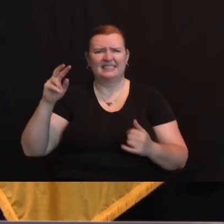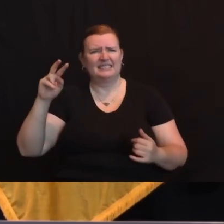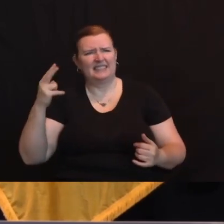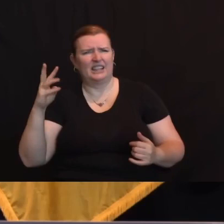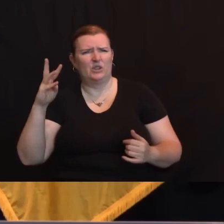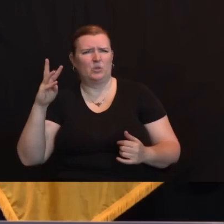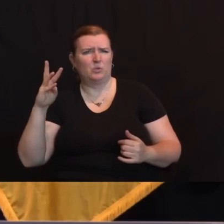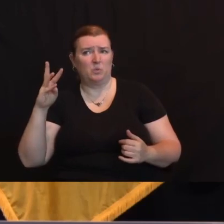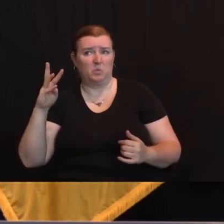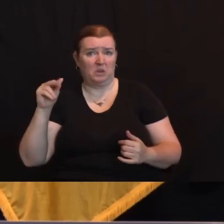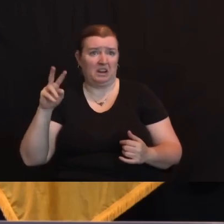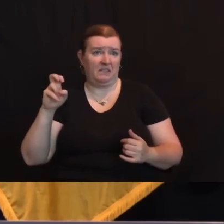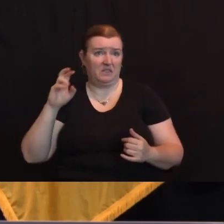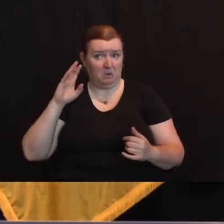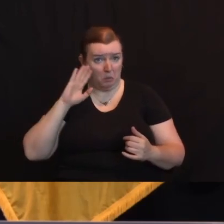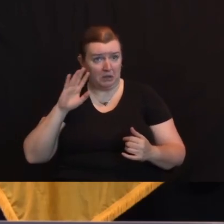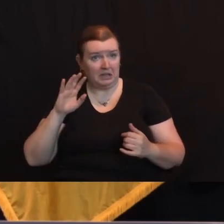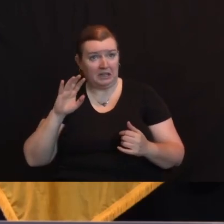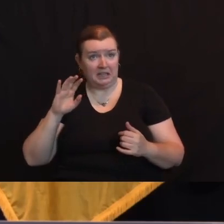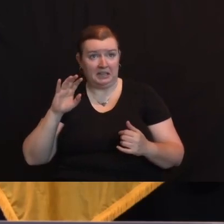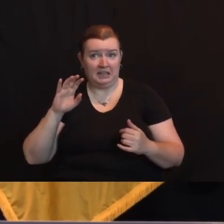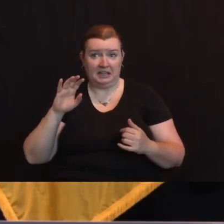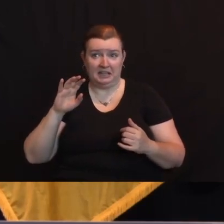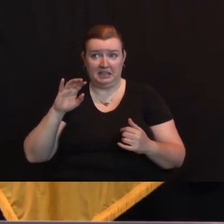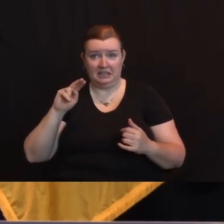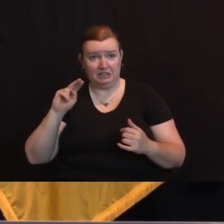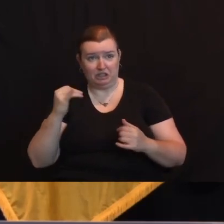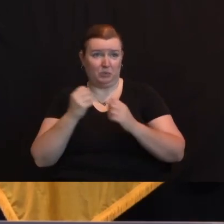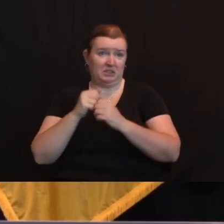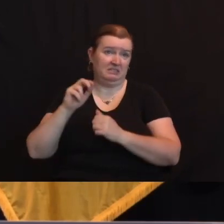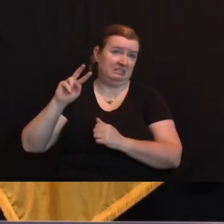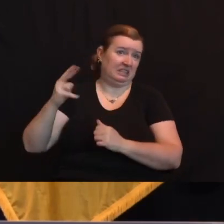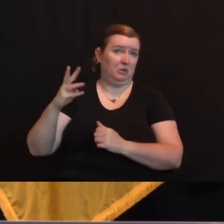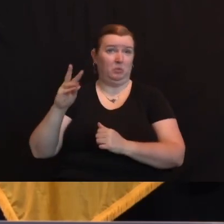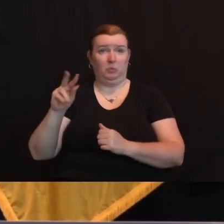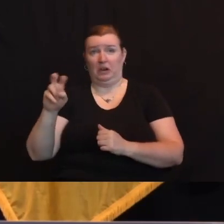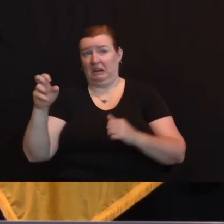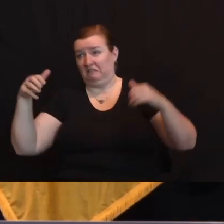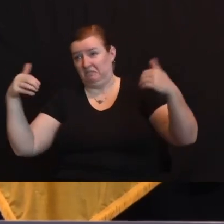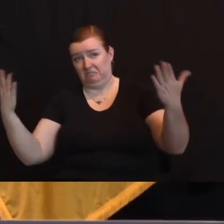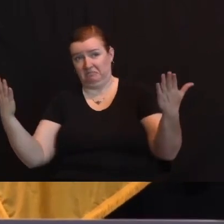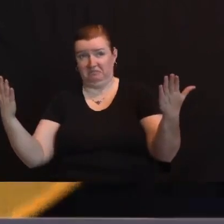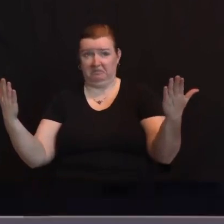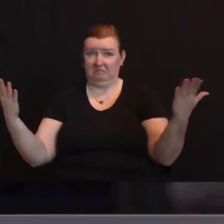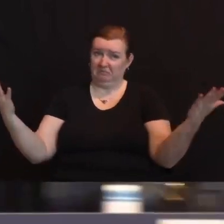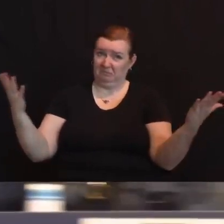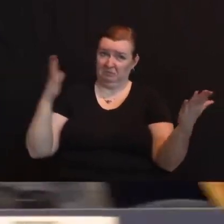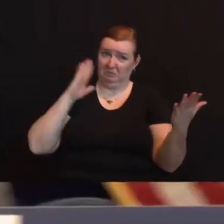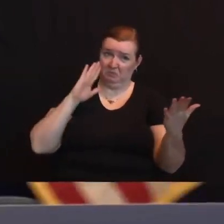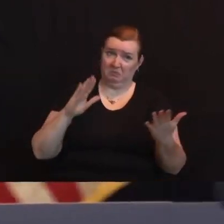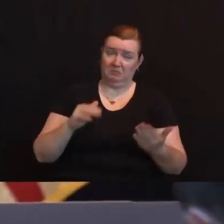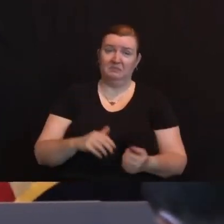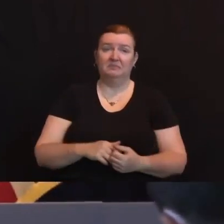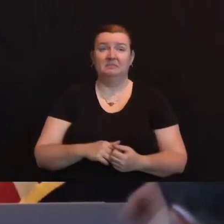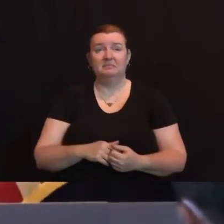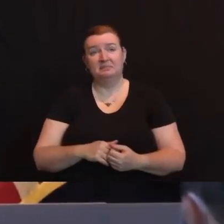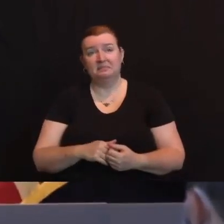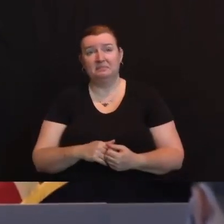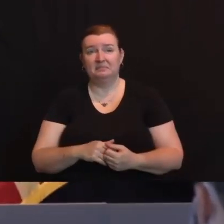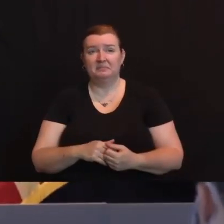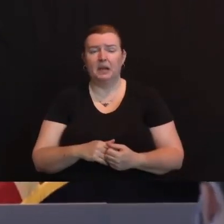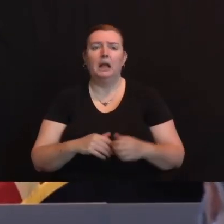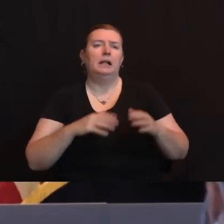statewide phenomenon, but the winds are higher on the shore. Is that? That's correct. And just based upon the band, if you've seen the